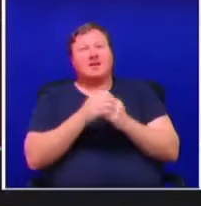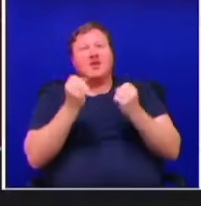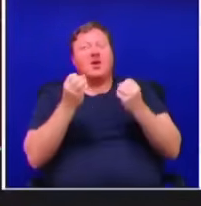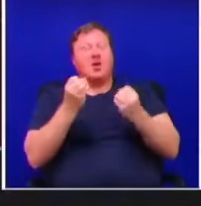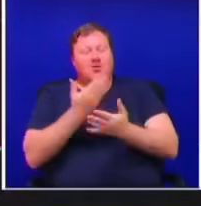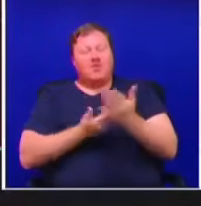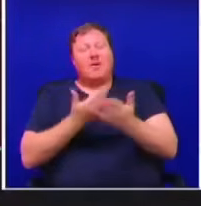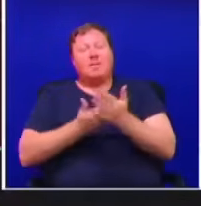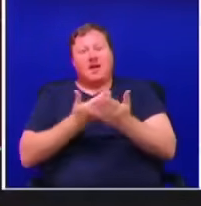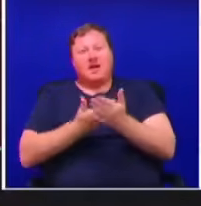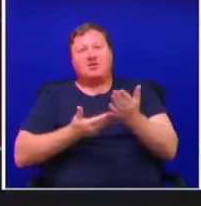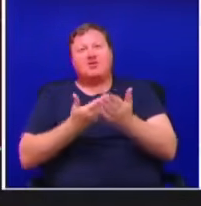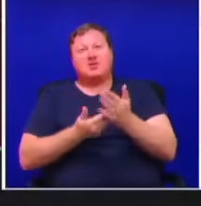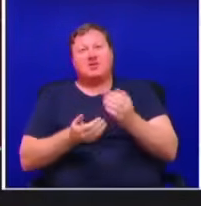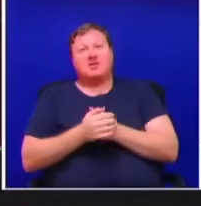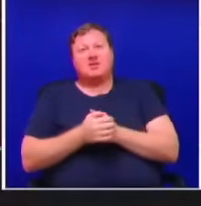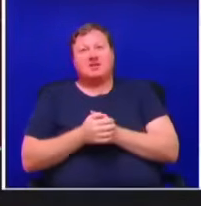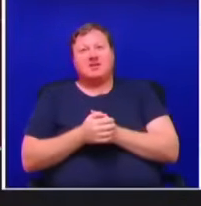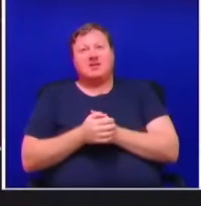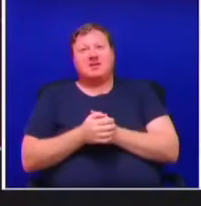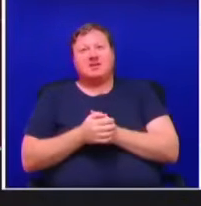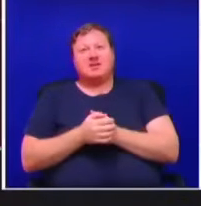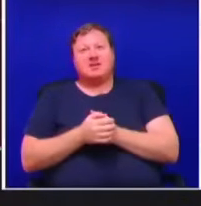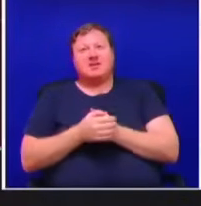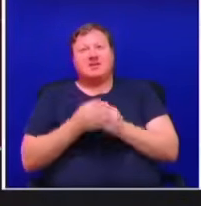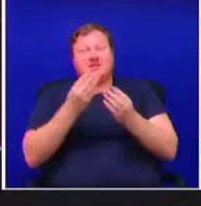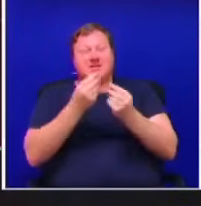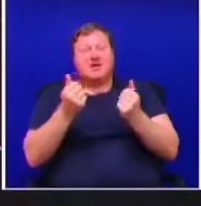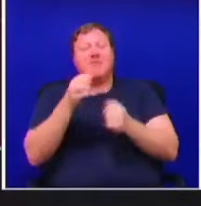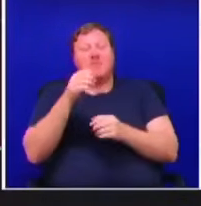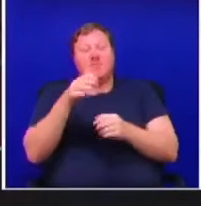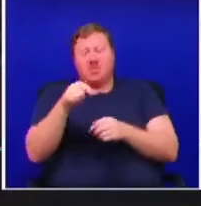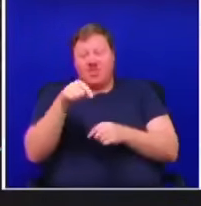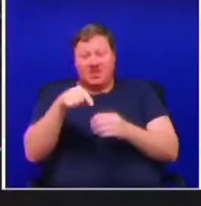applications, and some of them have come from this House.